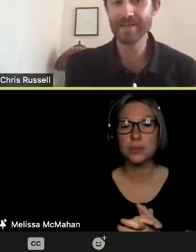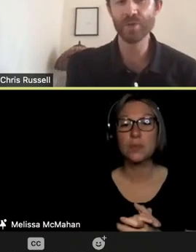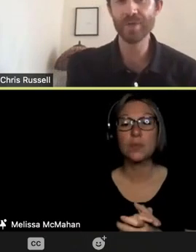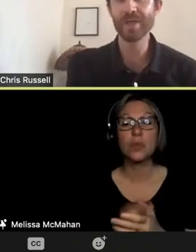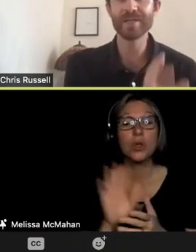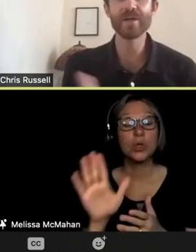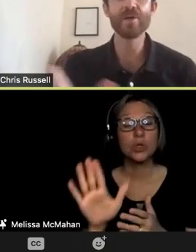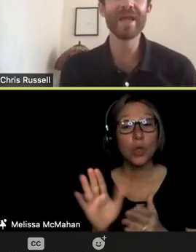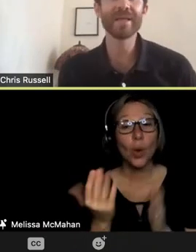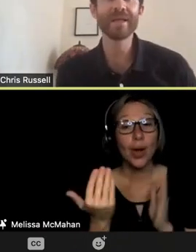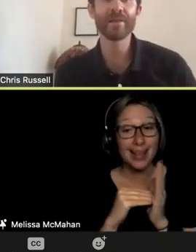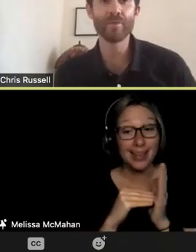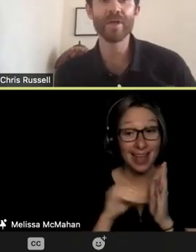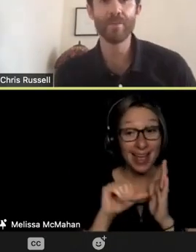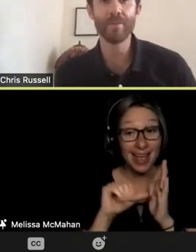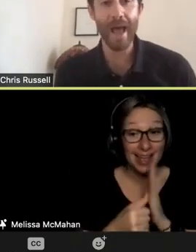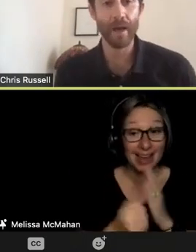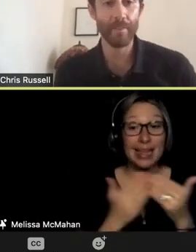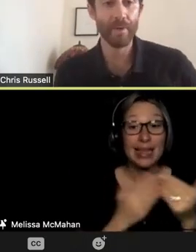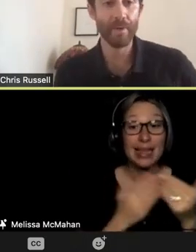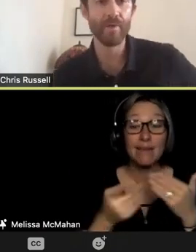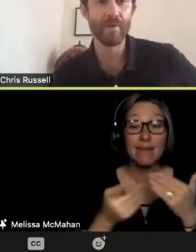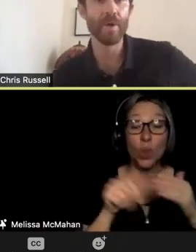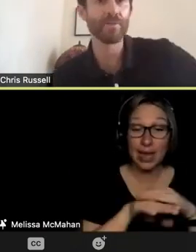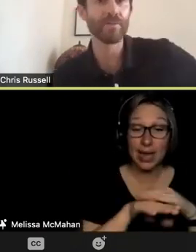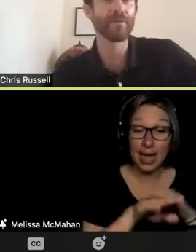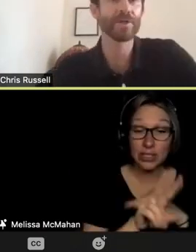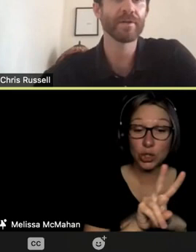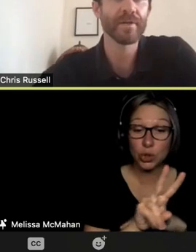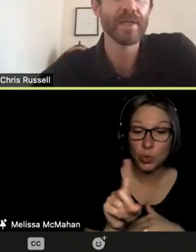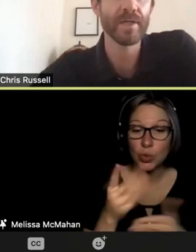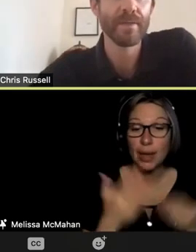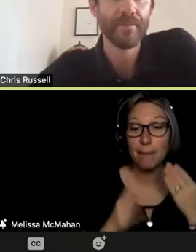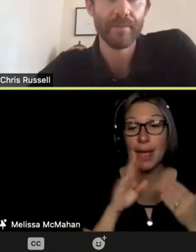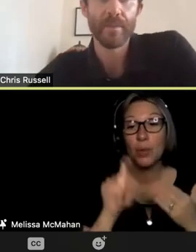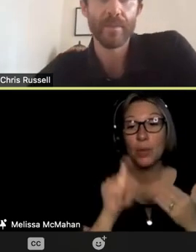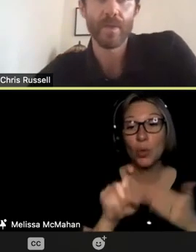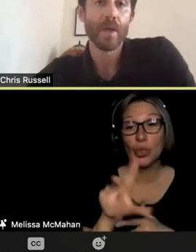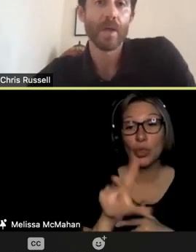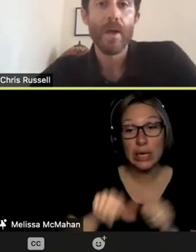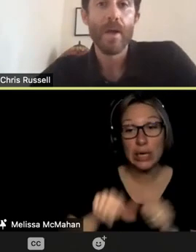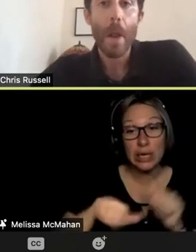can access 2D, he still may need a 3D backup for when he's more visually fatigued.